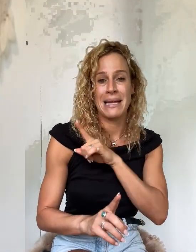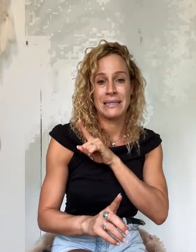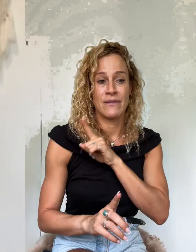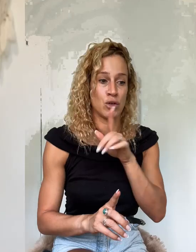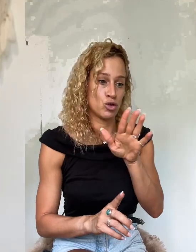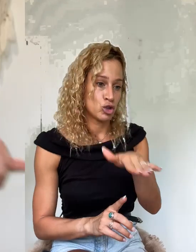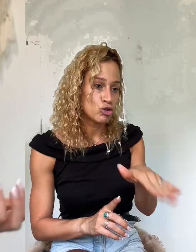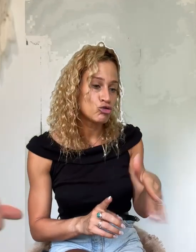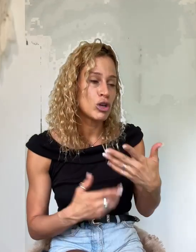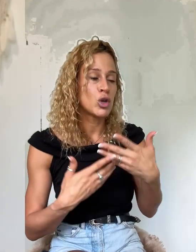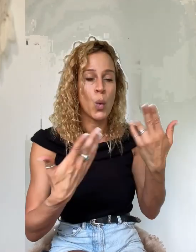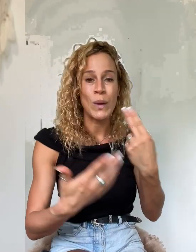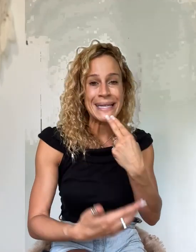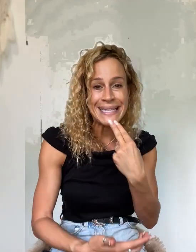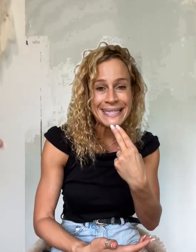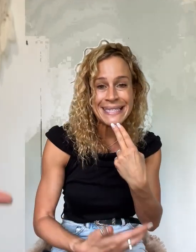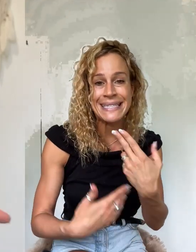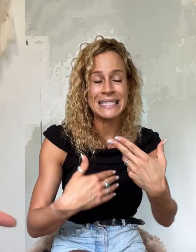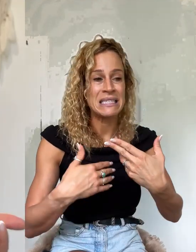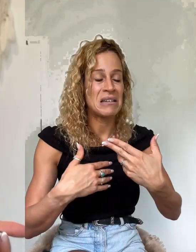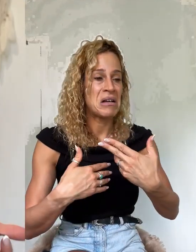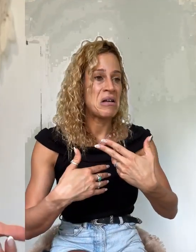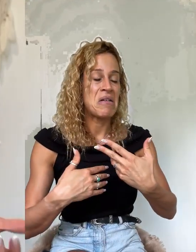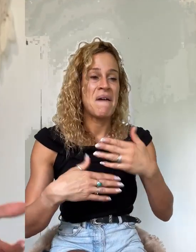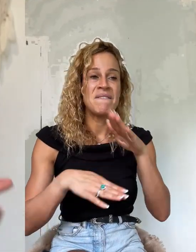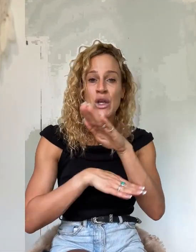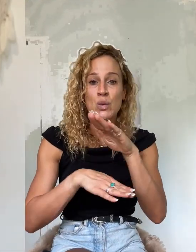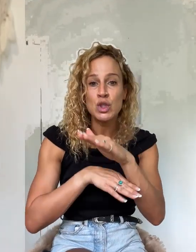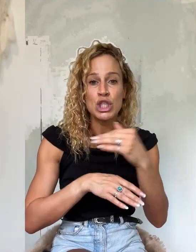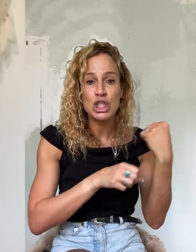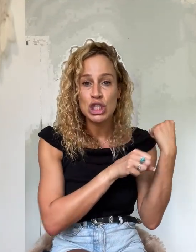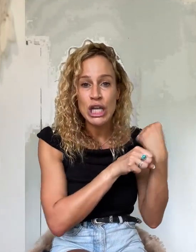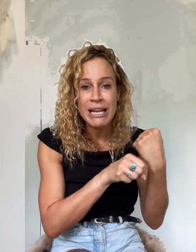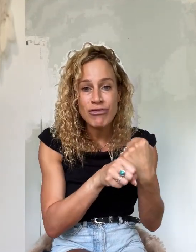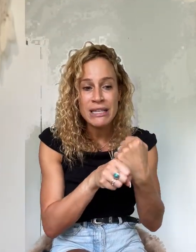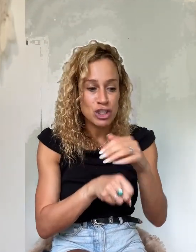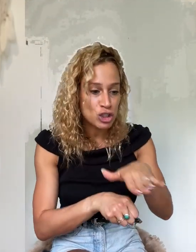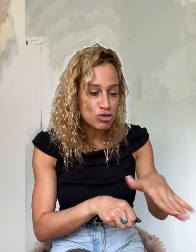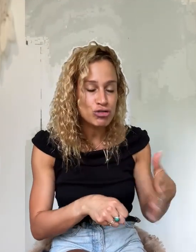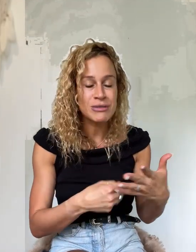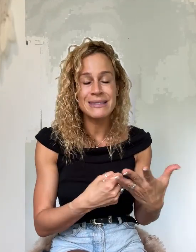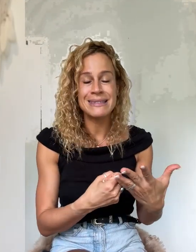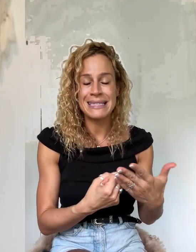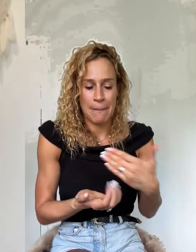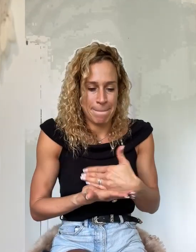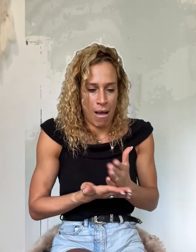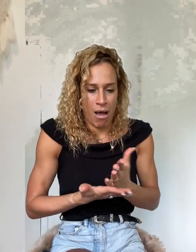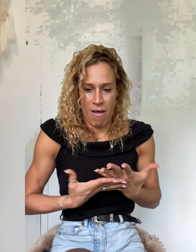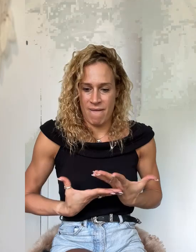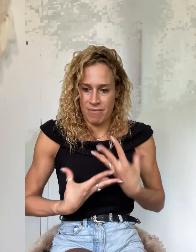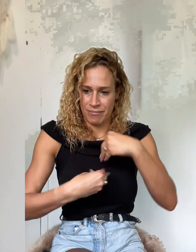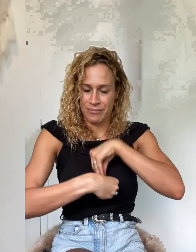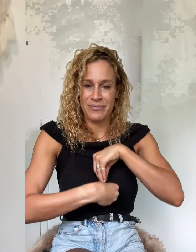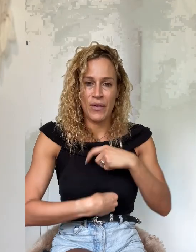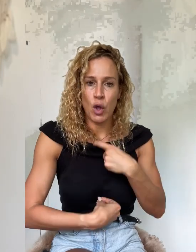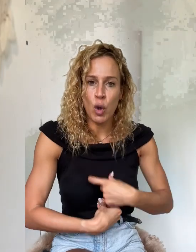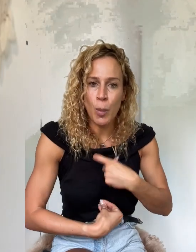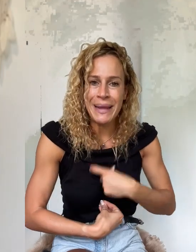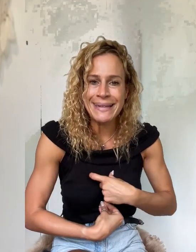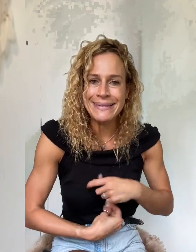for your nieces, nephews, the future generations, that's part of who we are as humans. And I